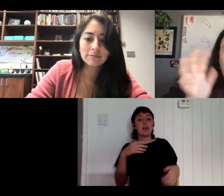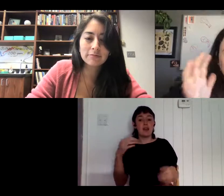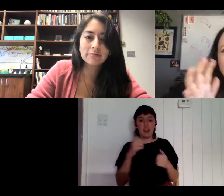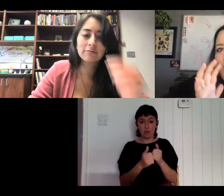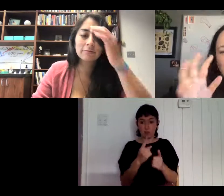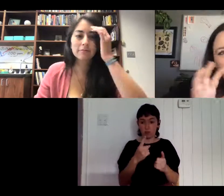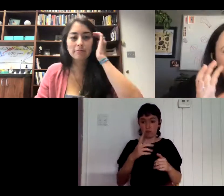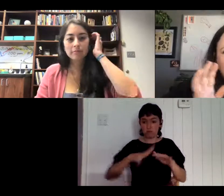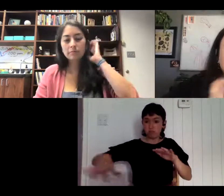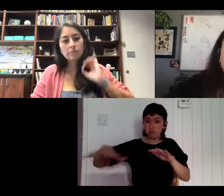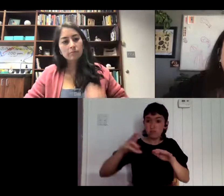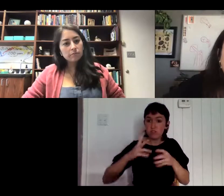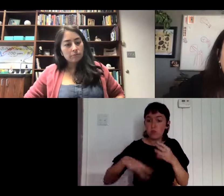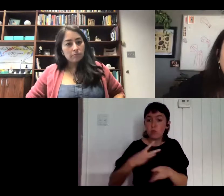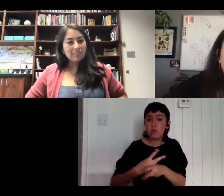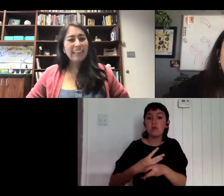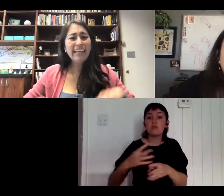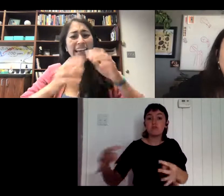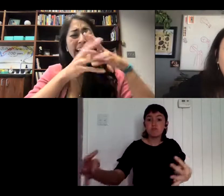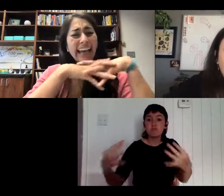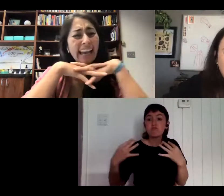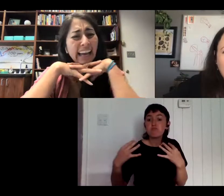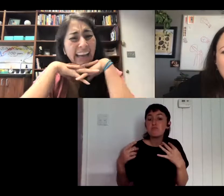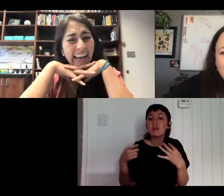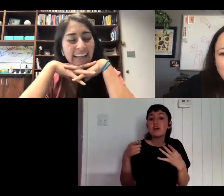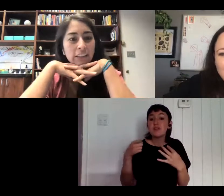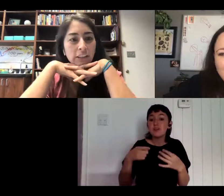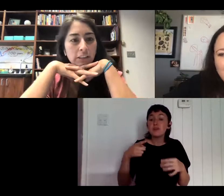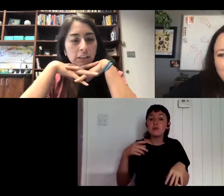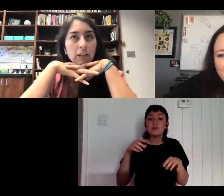brain slash wound healing slash jellyfish, what would it be?